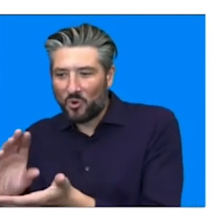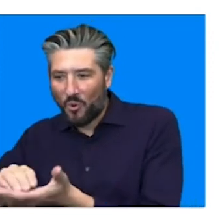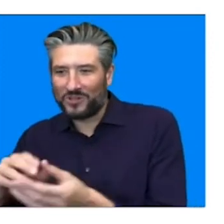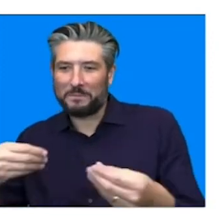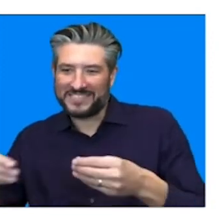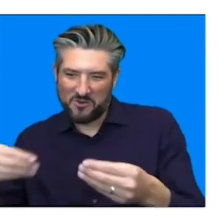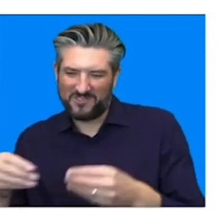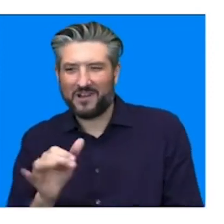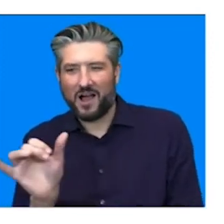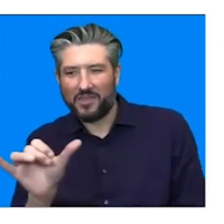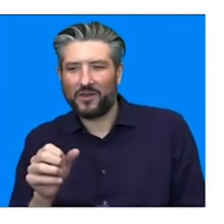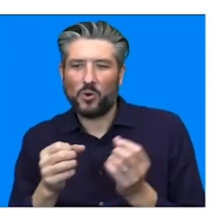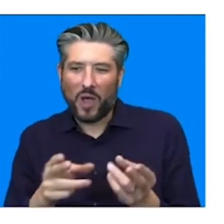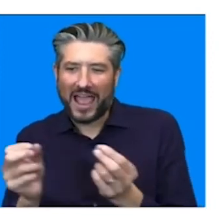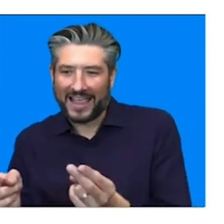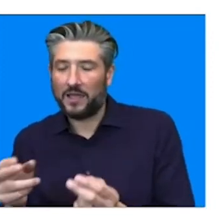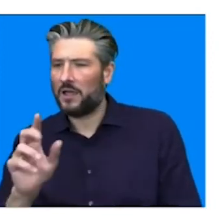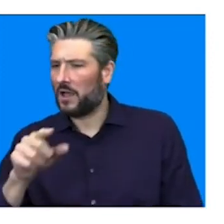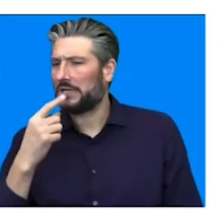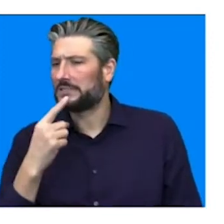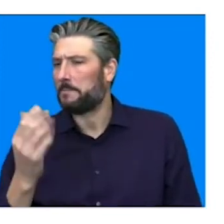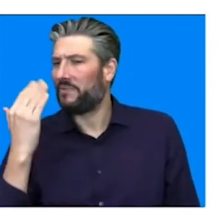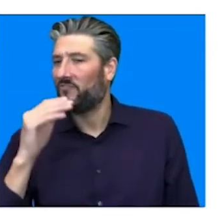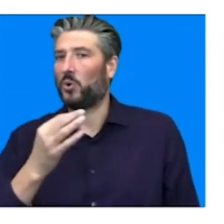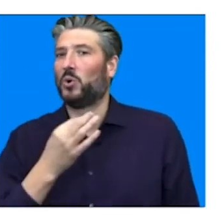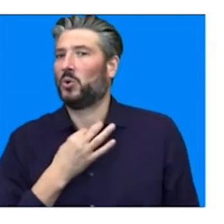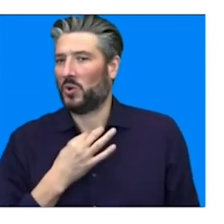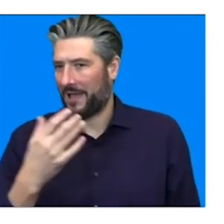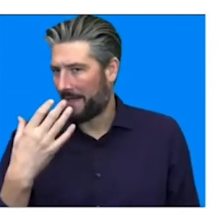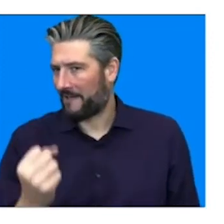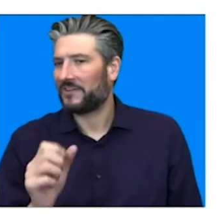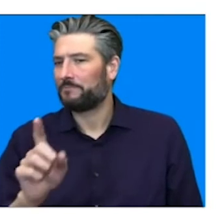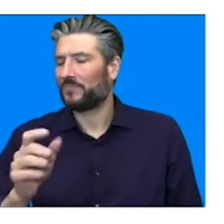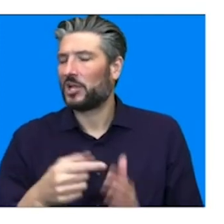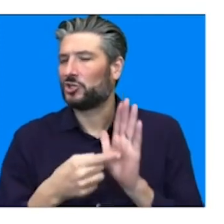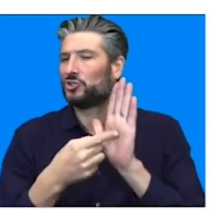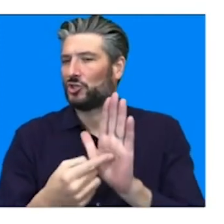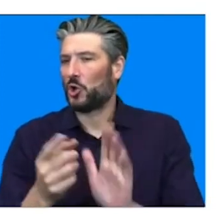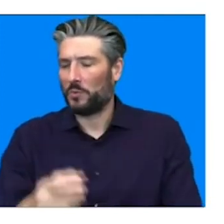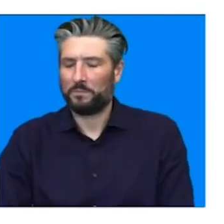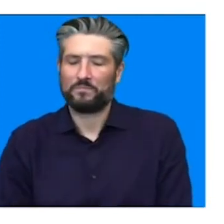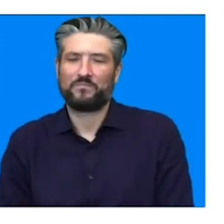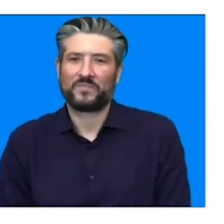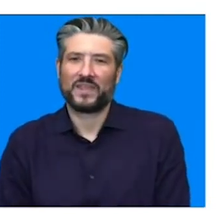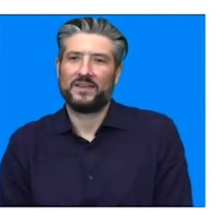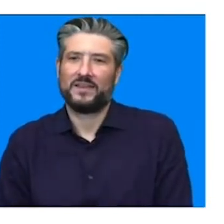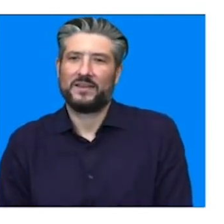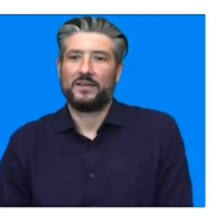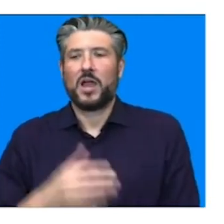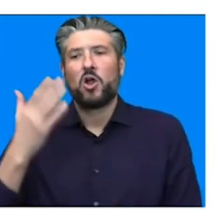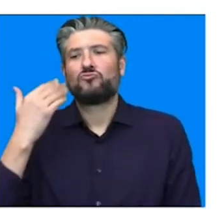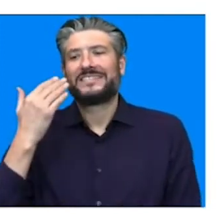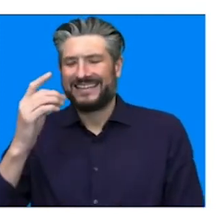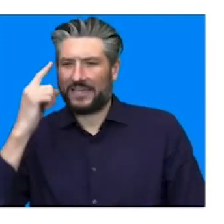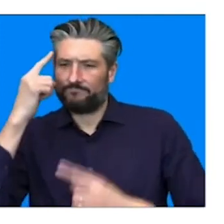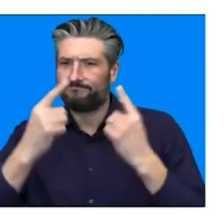some pitfalls here to watch out for, and I'll show you what I mean. I was puzzled recently by an item in